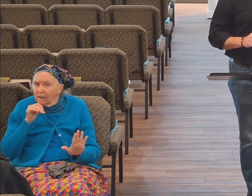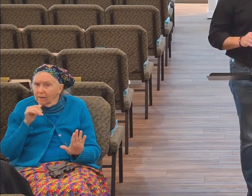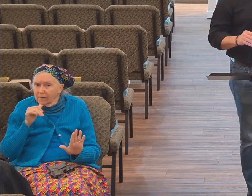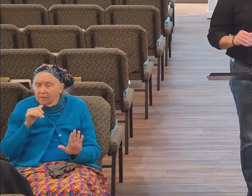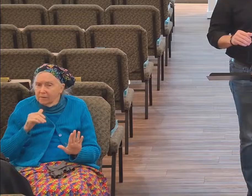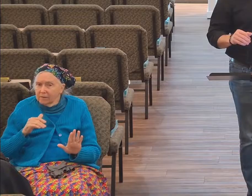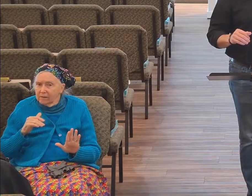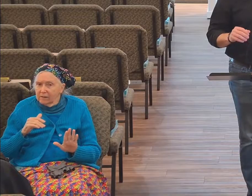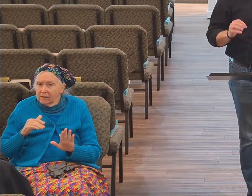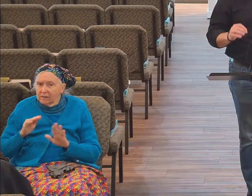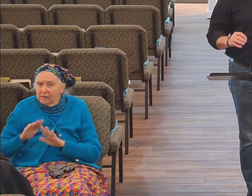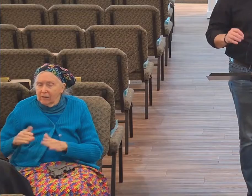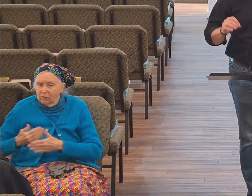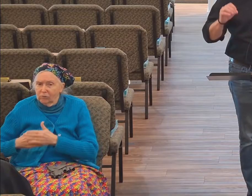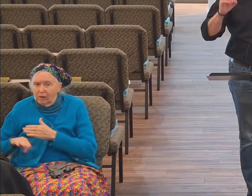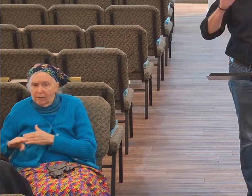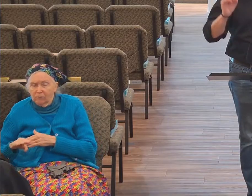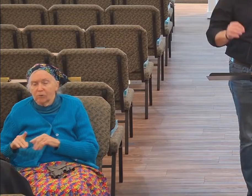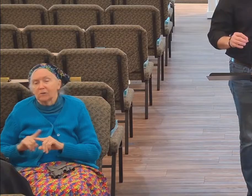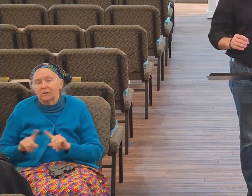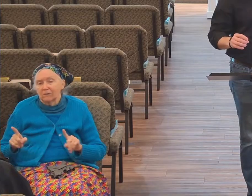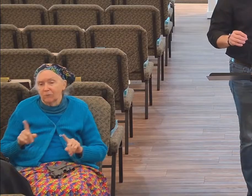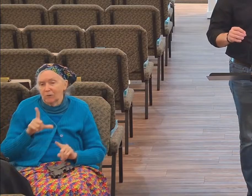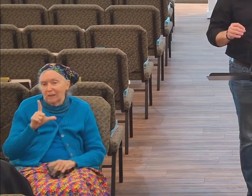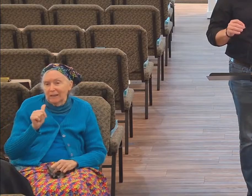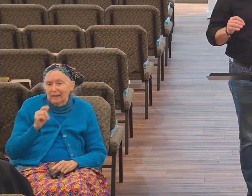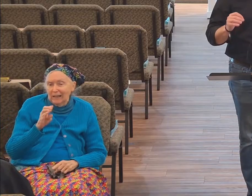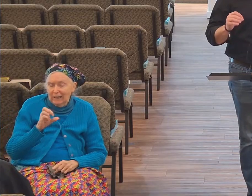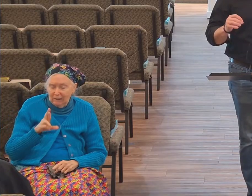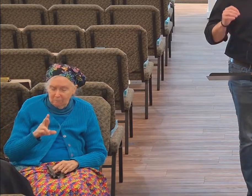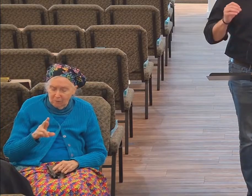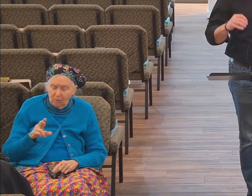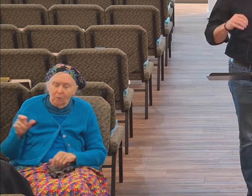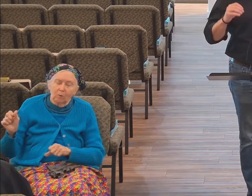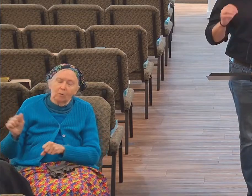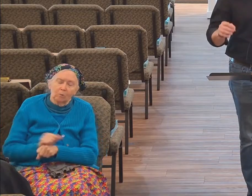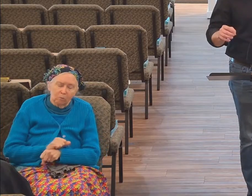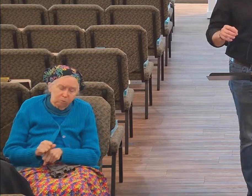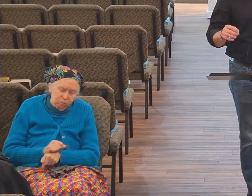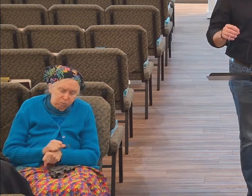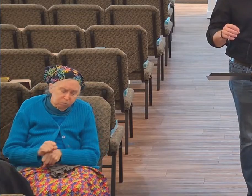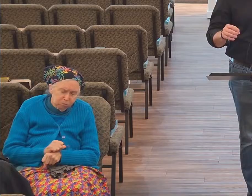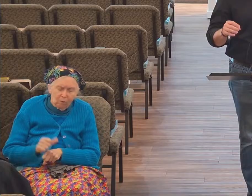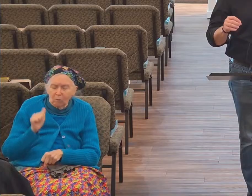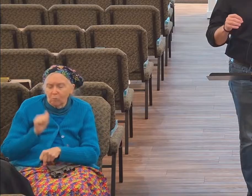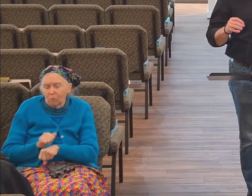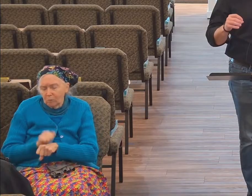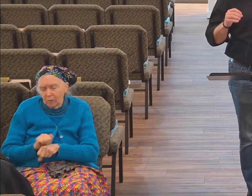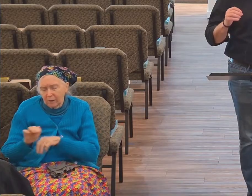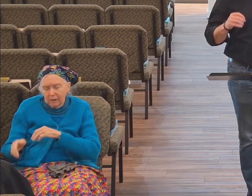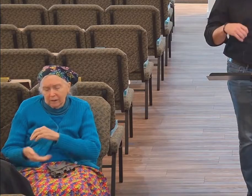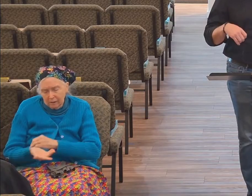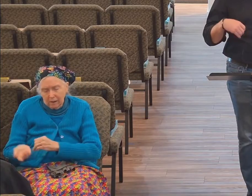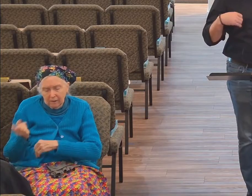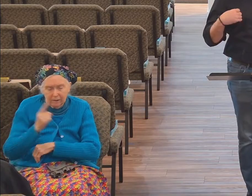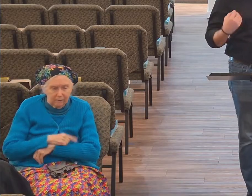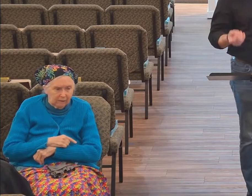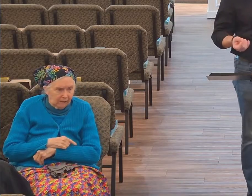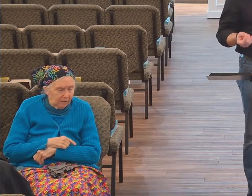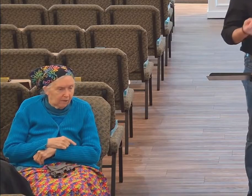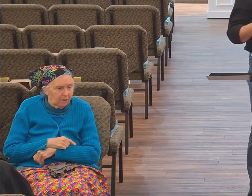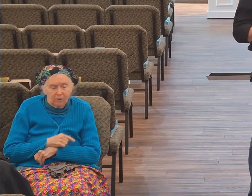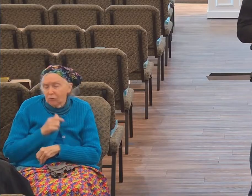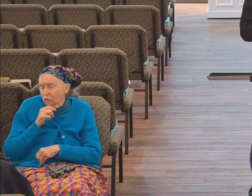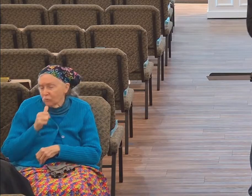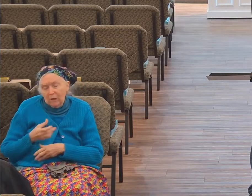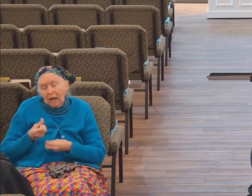okay? Toil and drudgery, by working night and day, so as not to impose a burden